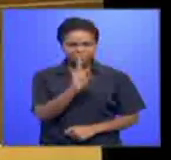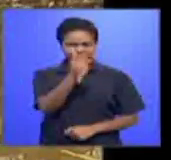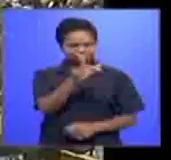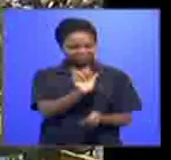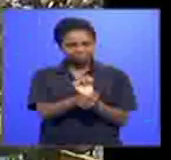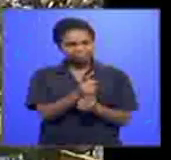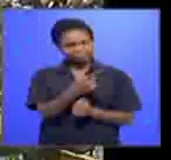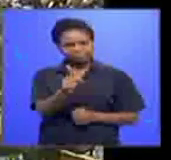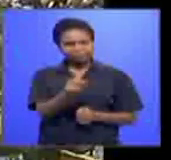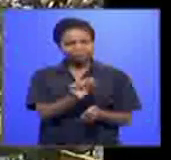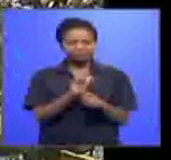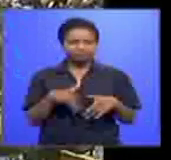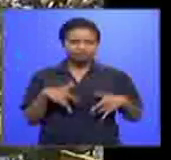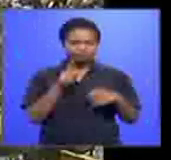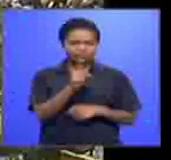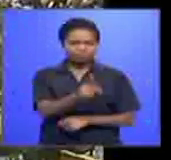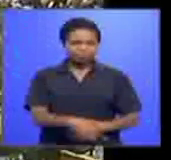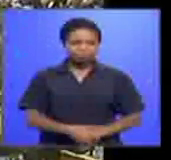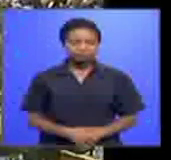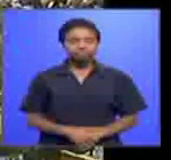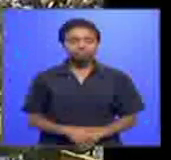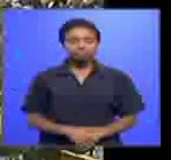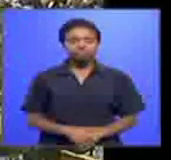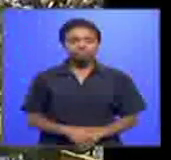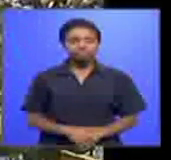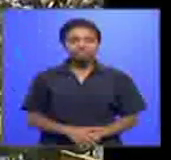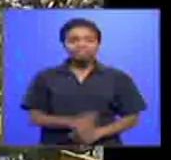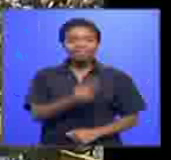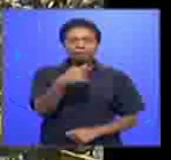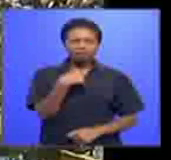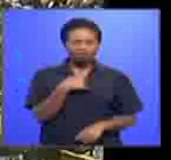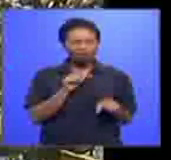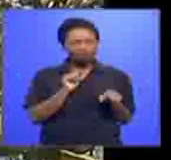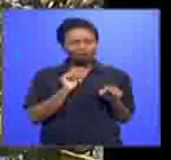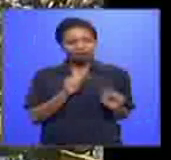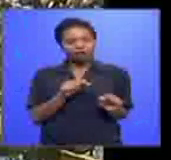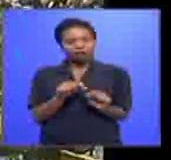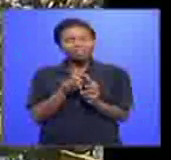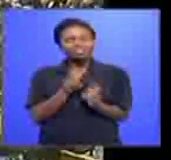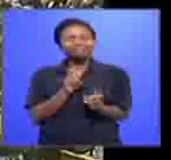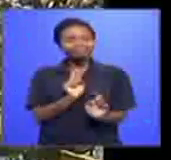Bunswela boya futhi obesabekayo